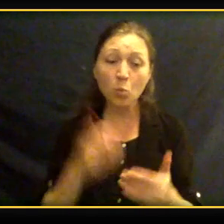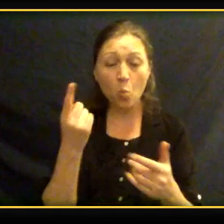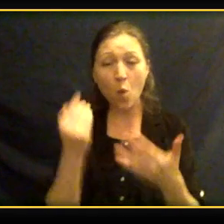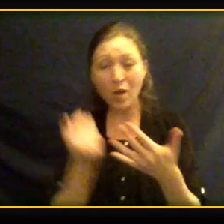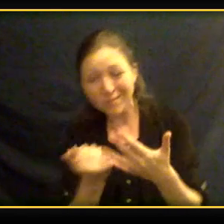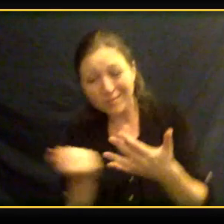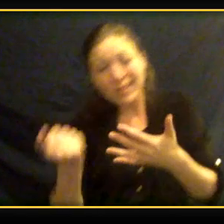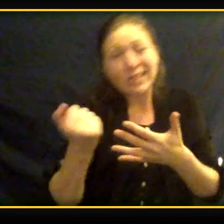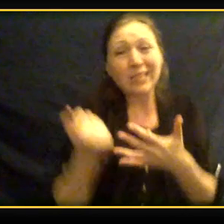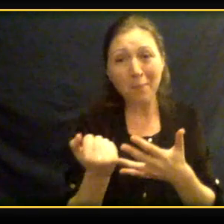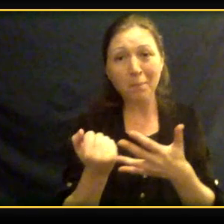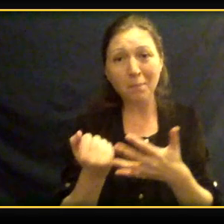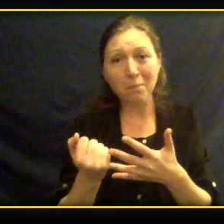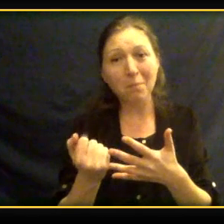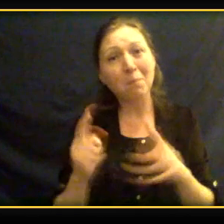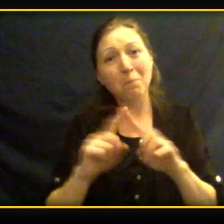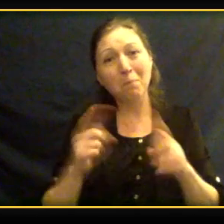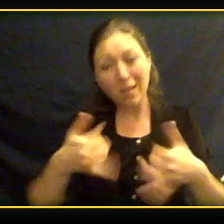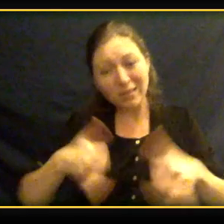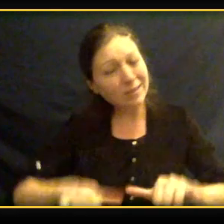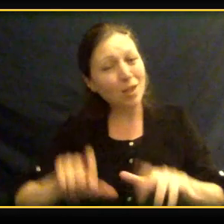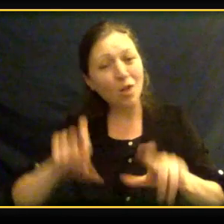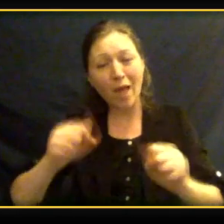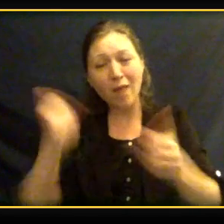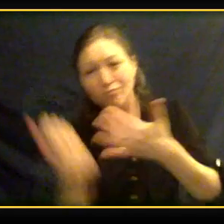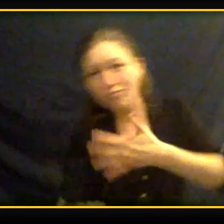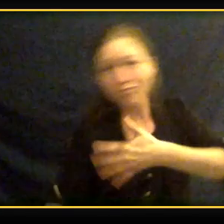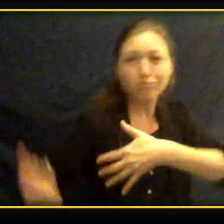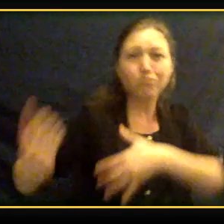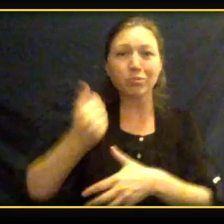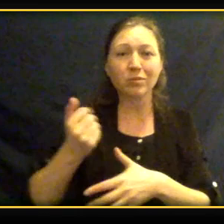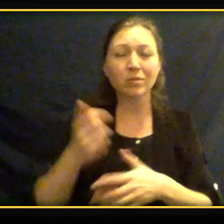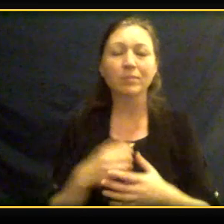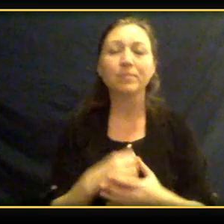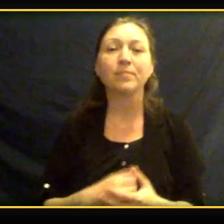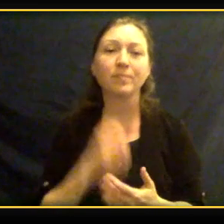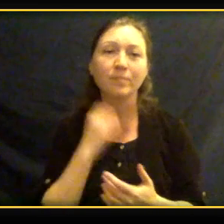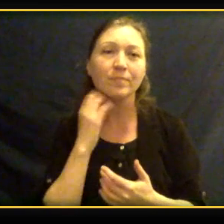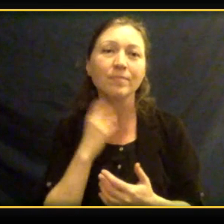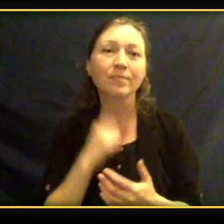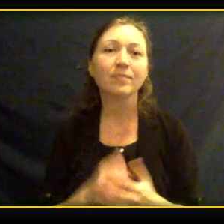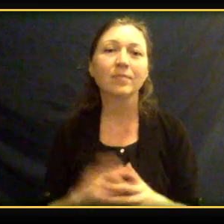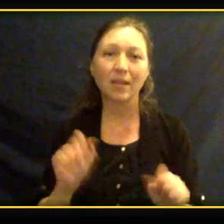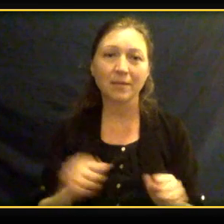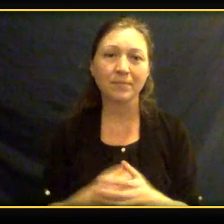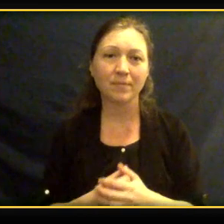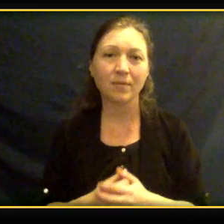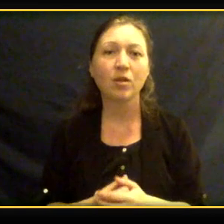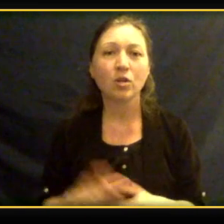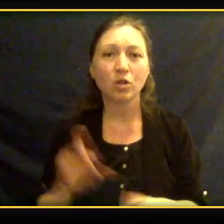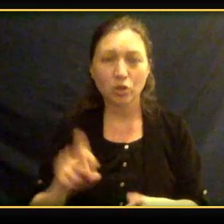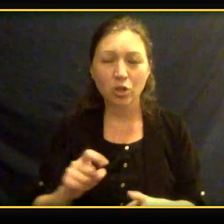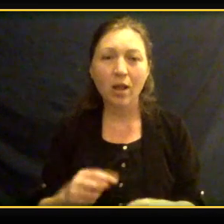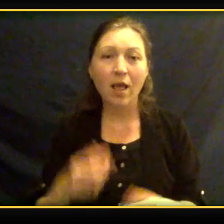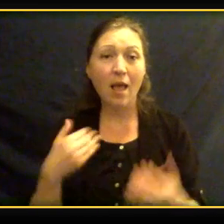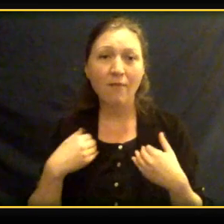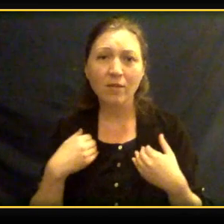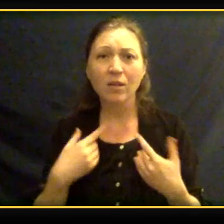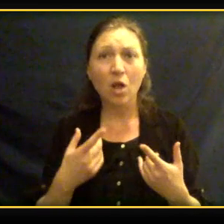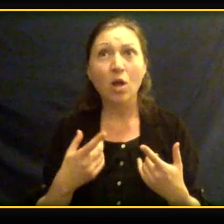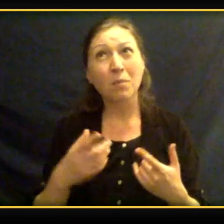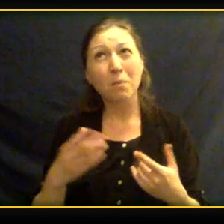to be done. Unemployment of people with disabilities remains significantly higher than that of our non-disabled